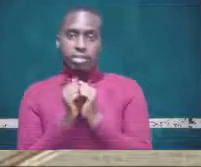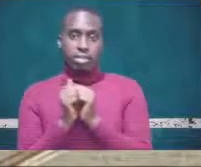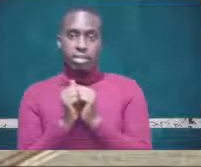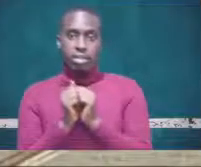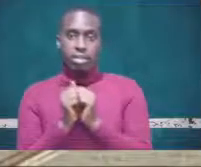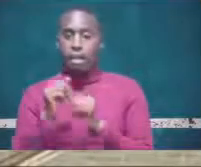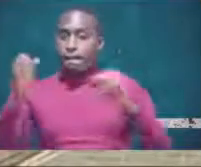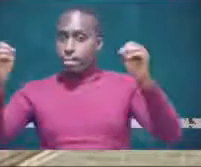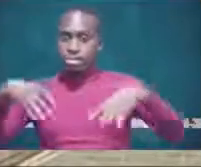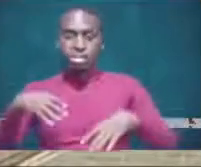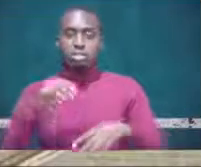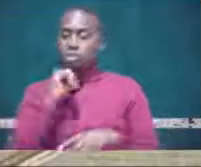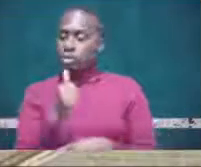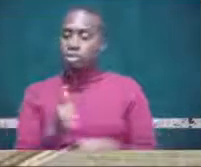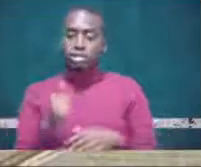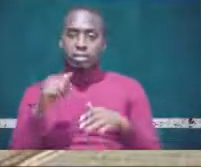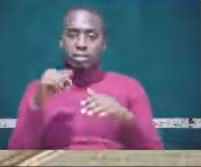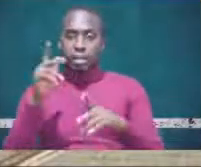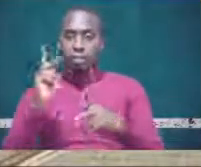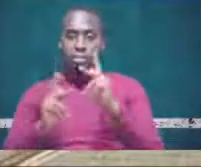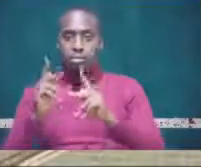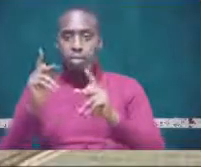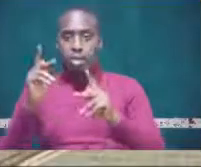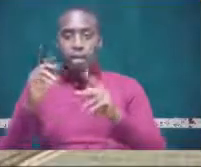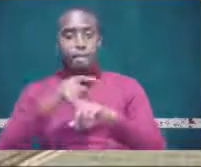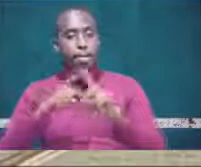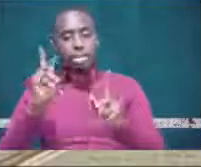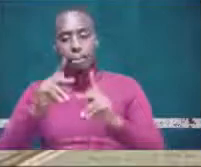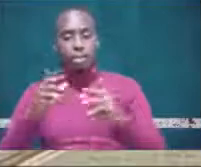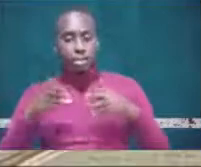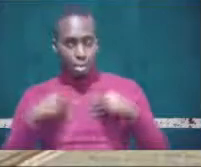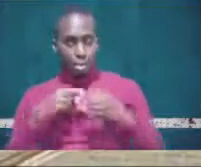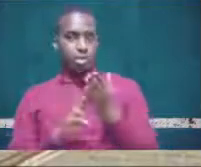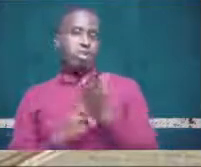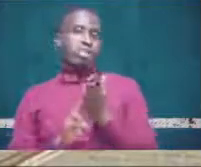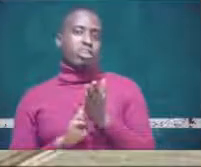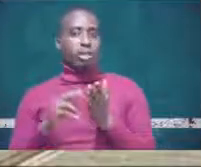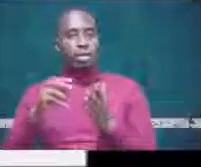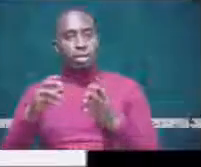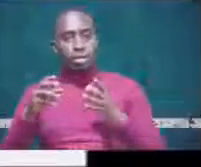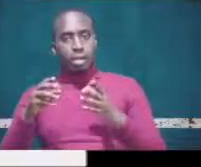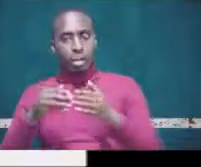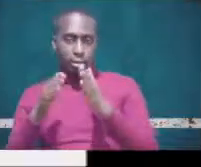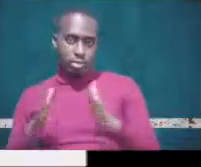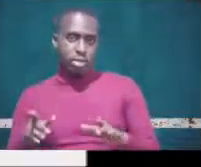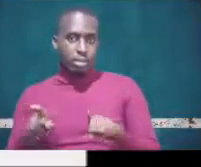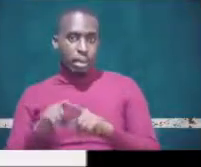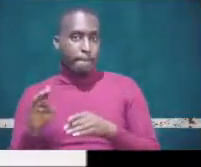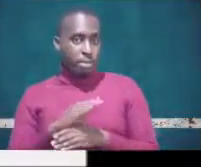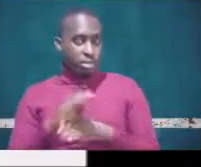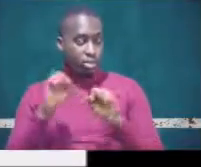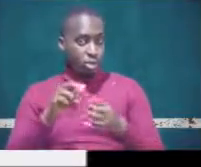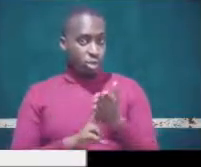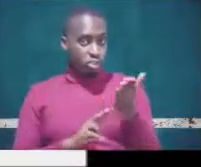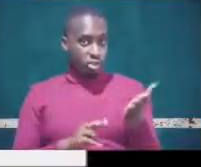be shared by the public, may not be accessed by the public, but by authorized people to maintain security. So the business can apply this